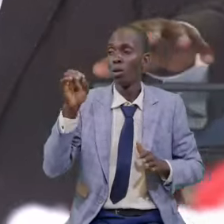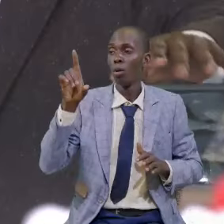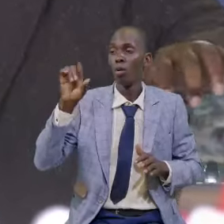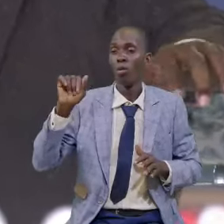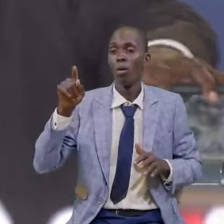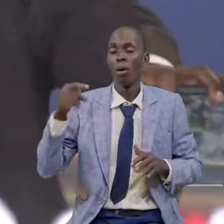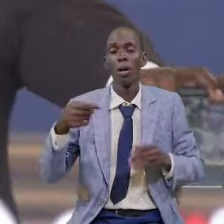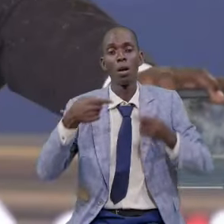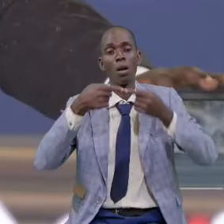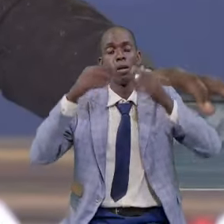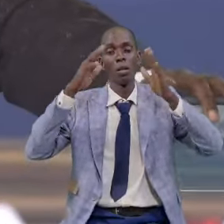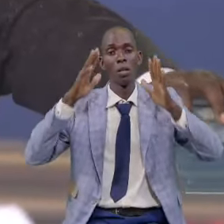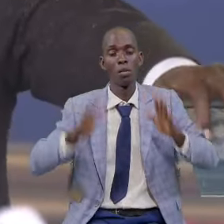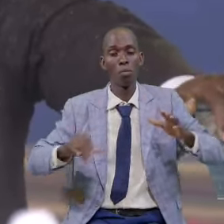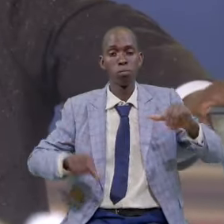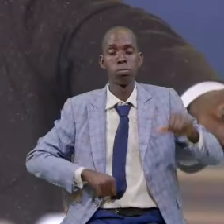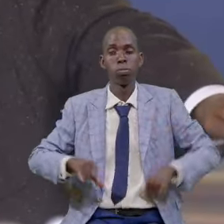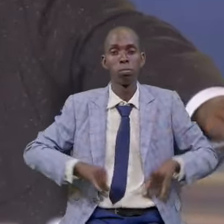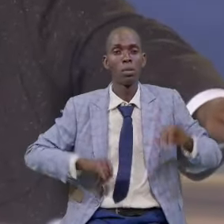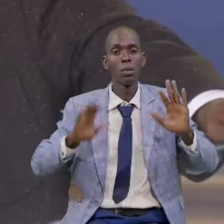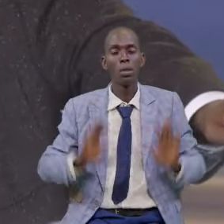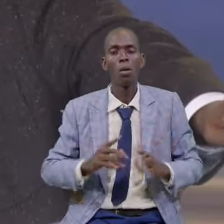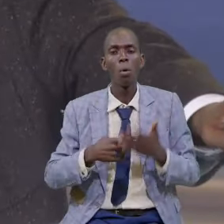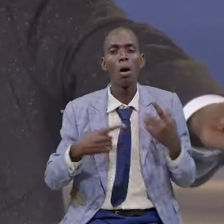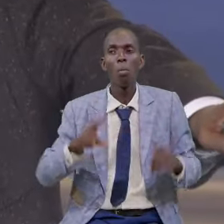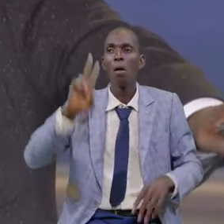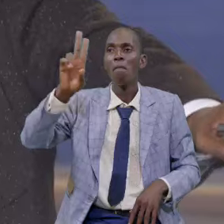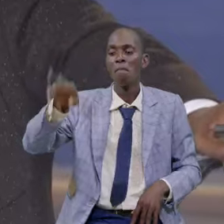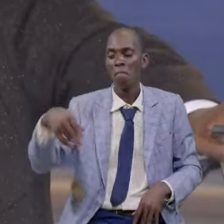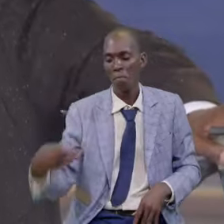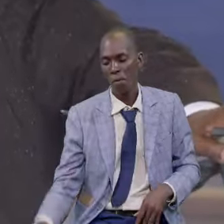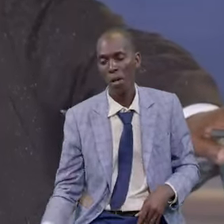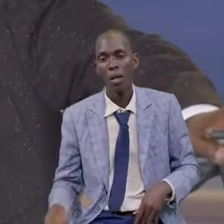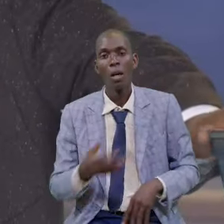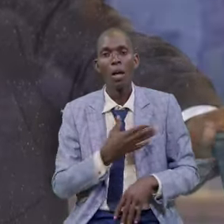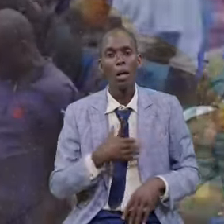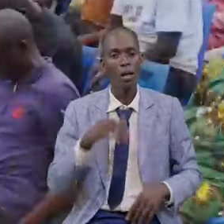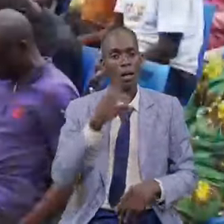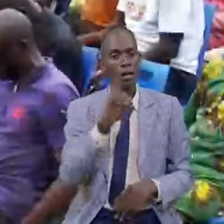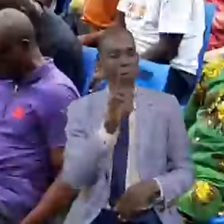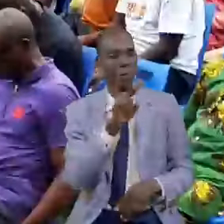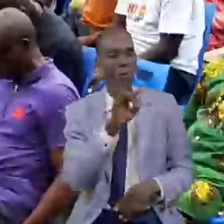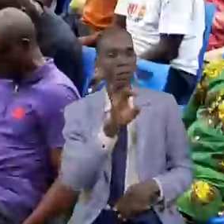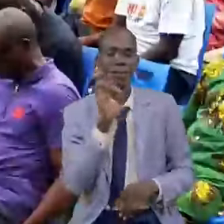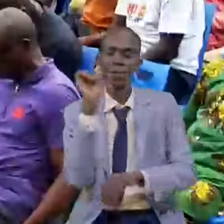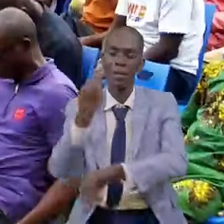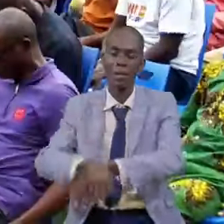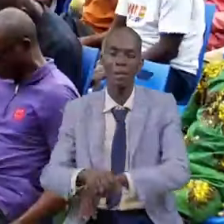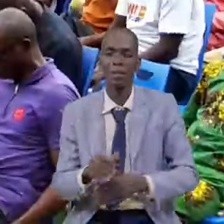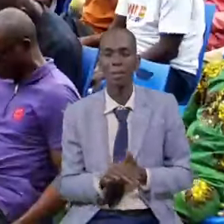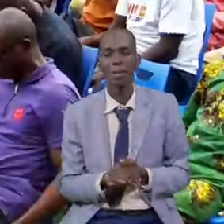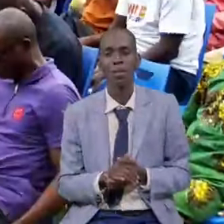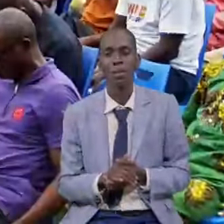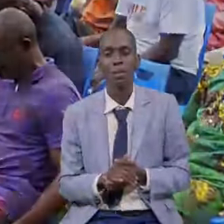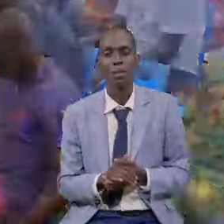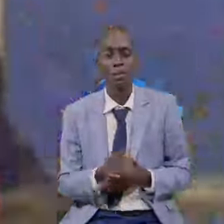was brought down, and he overcame. I said, he overcame. He had said, I